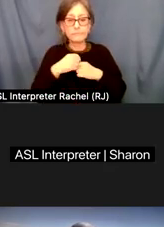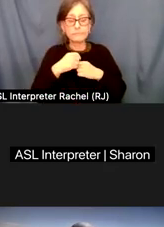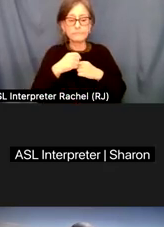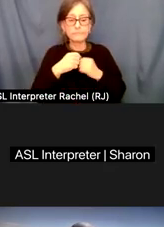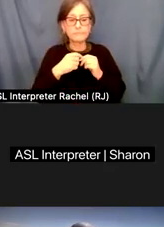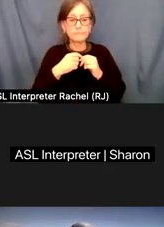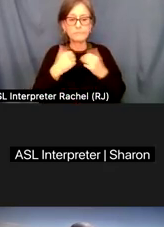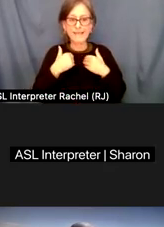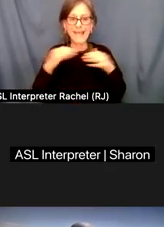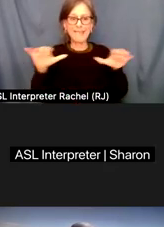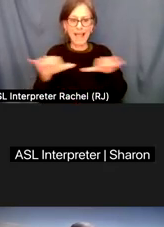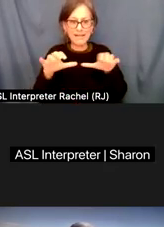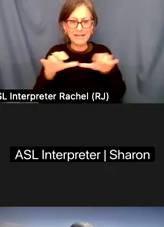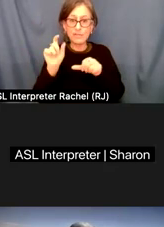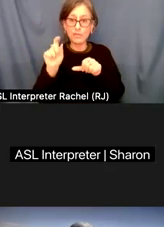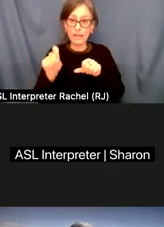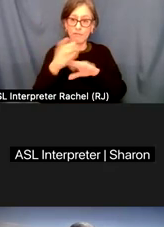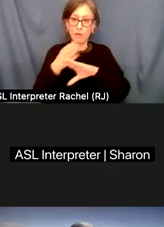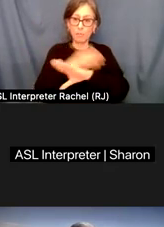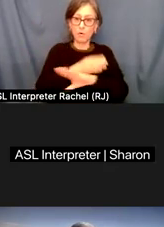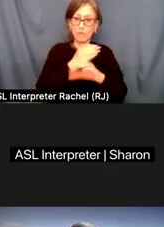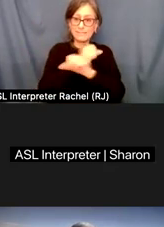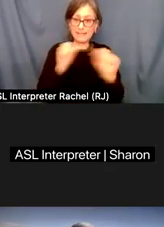there's activities to do to improve your safety,